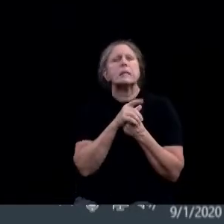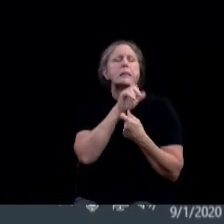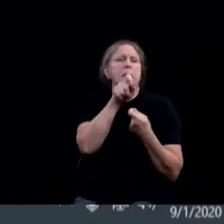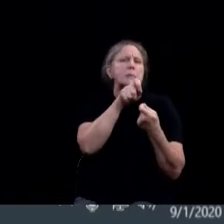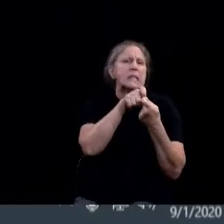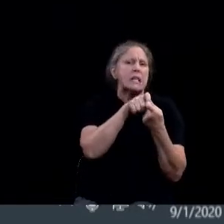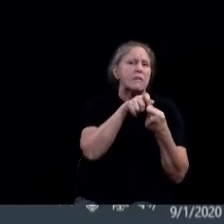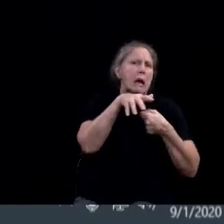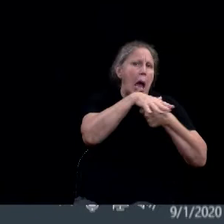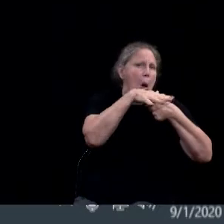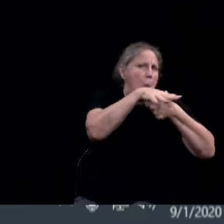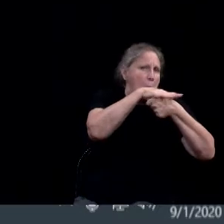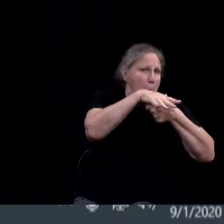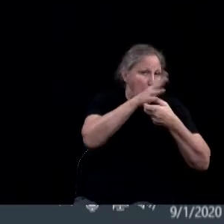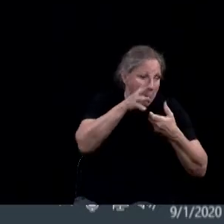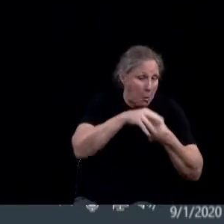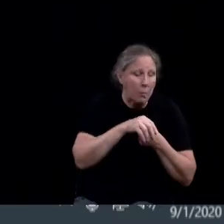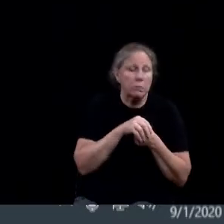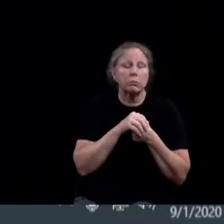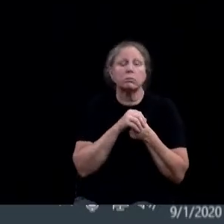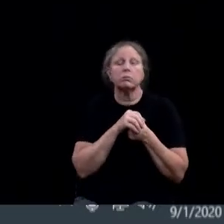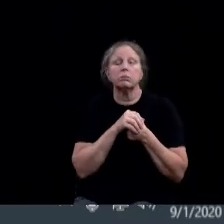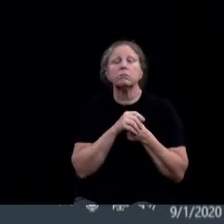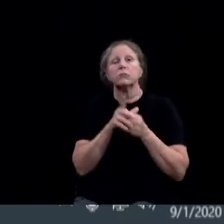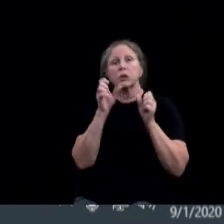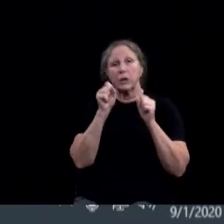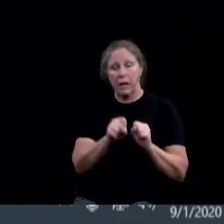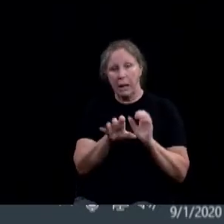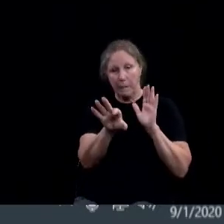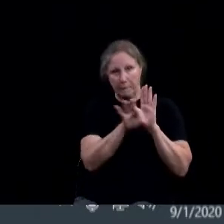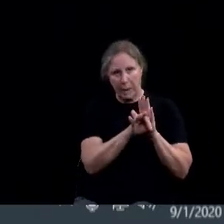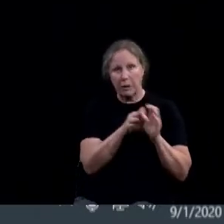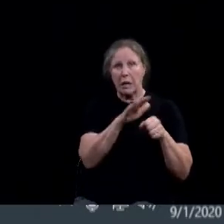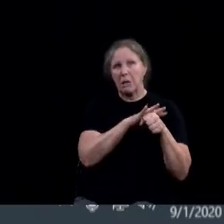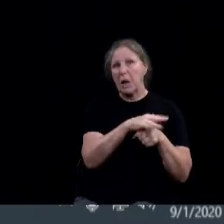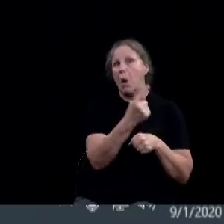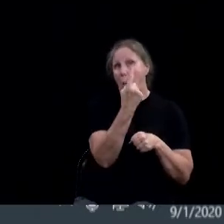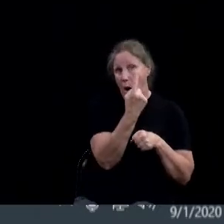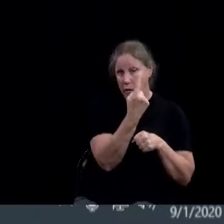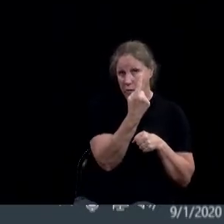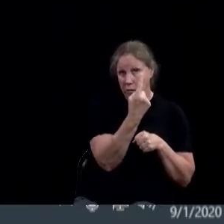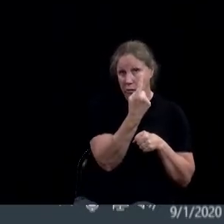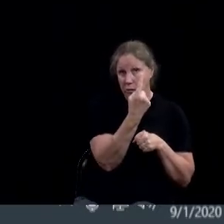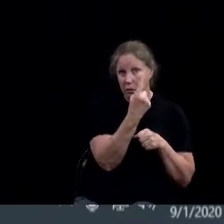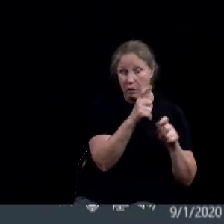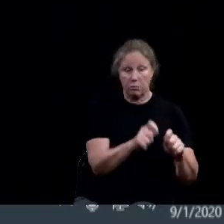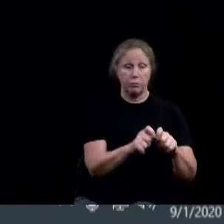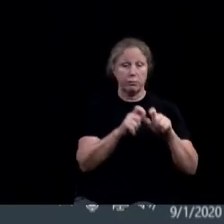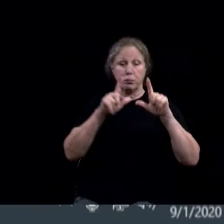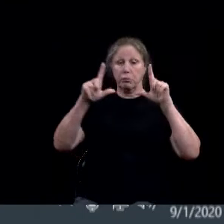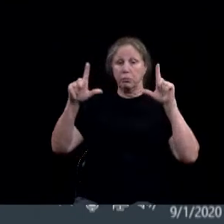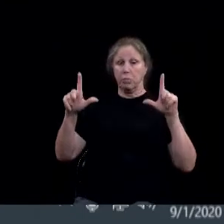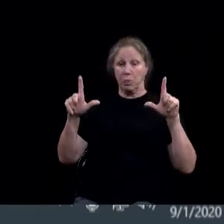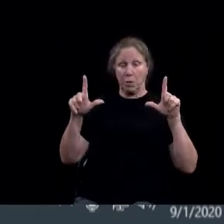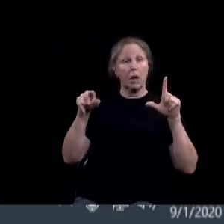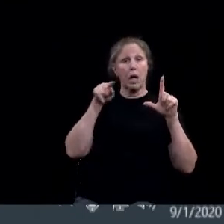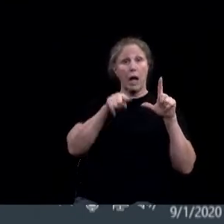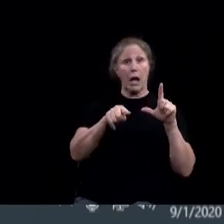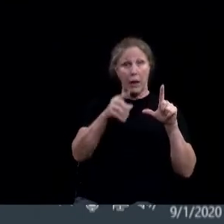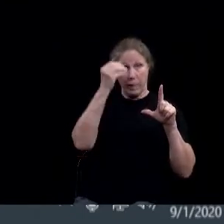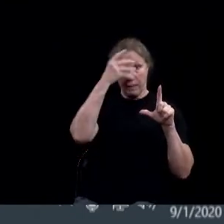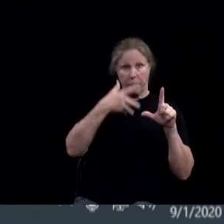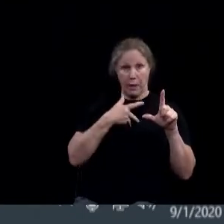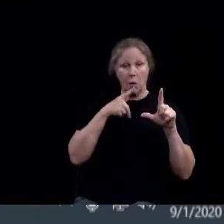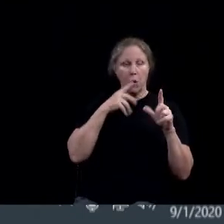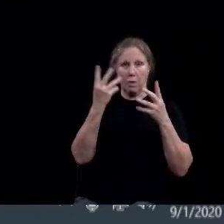you can select Council District 1. And the map will filter, and all the data charts will filter, and your code case totals will filter as well.